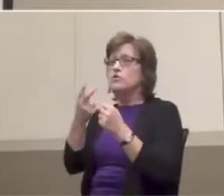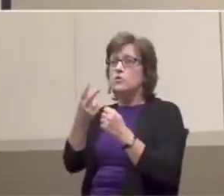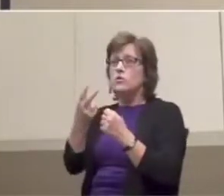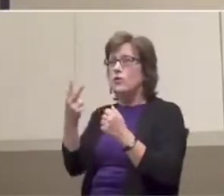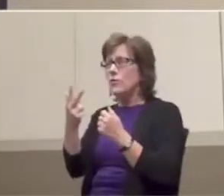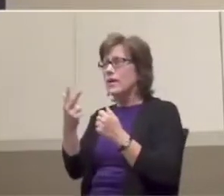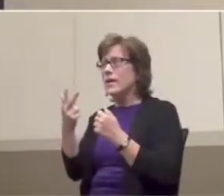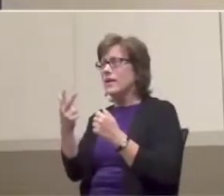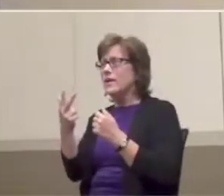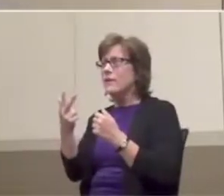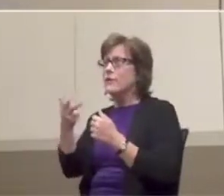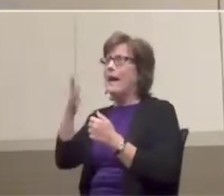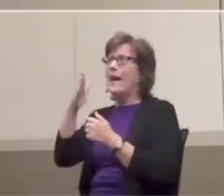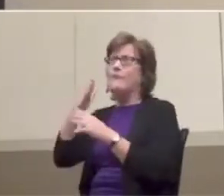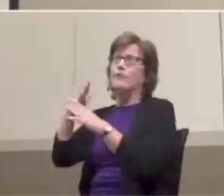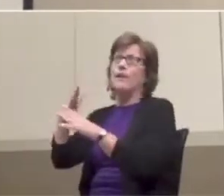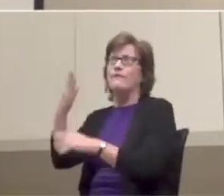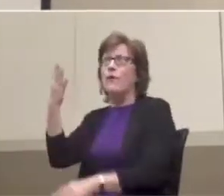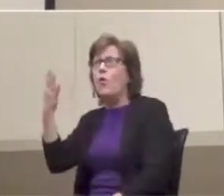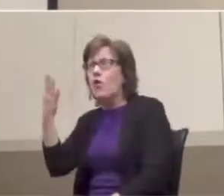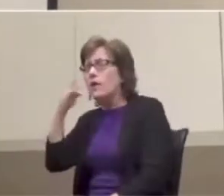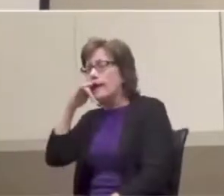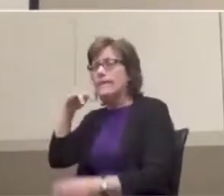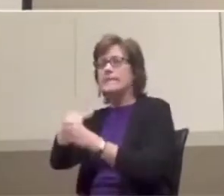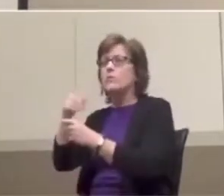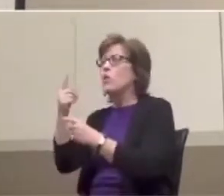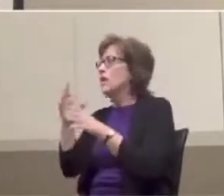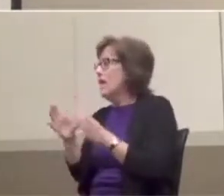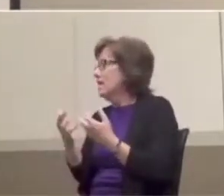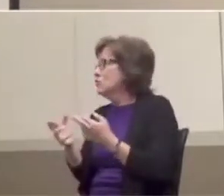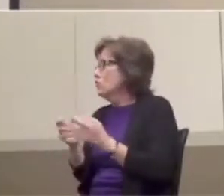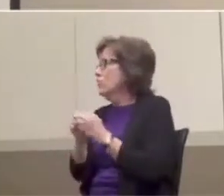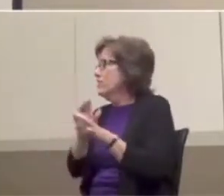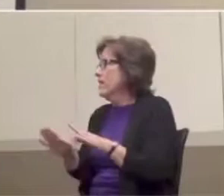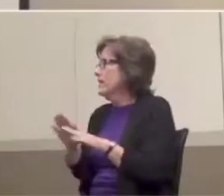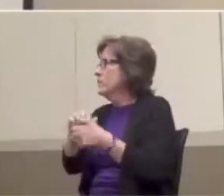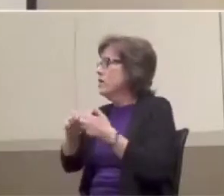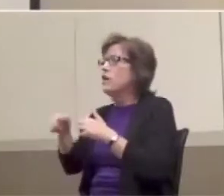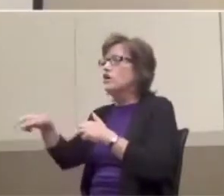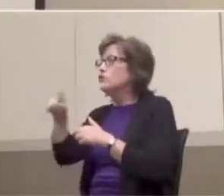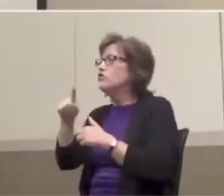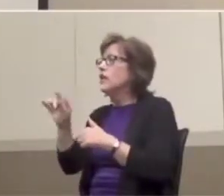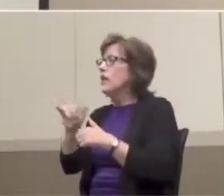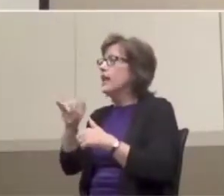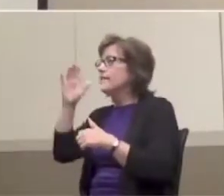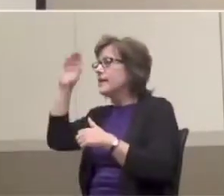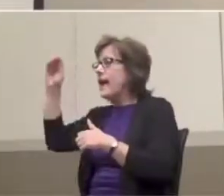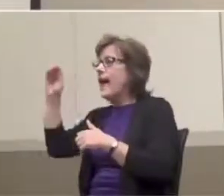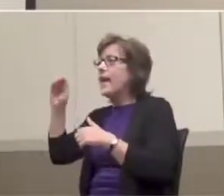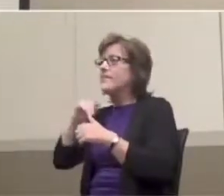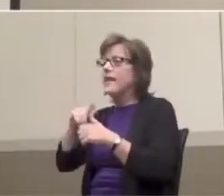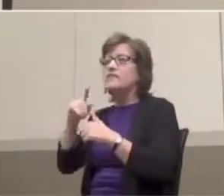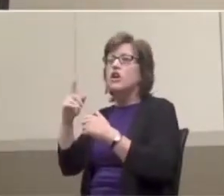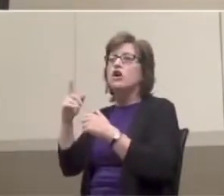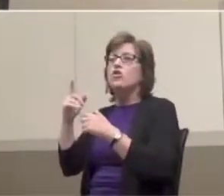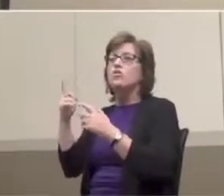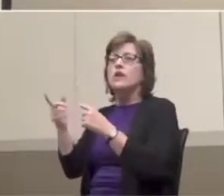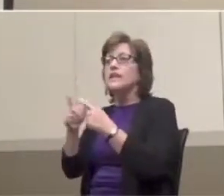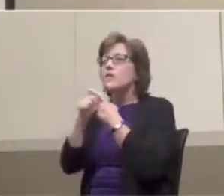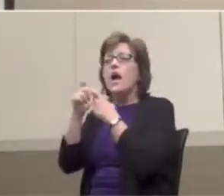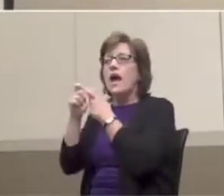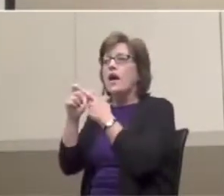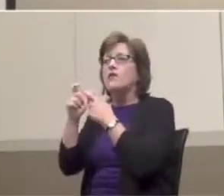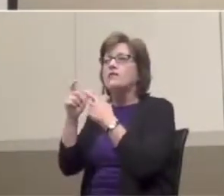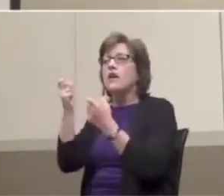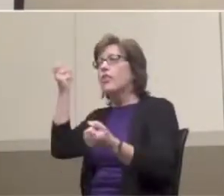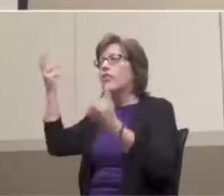in one classroom with behavior problems, you're like that guy who's running around spinning plates on a pole. You're trying to